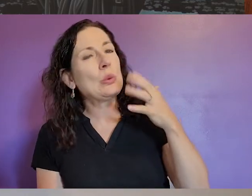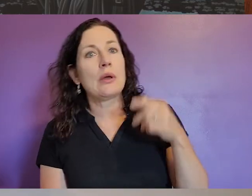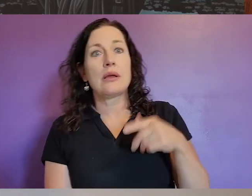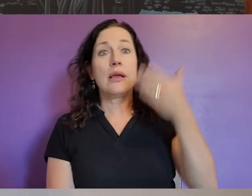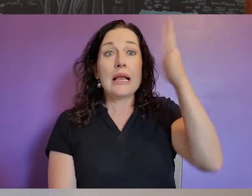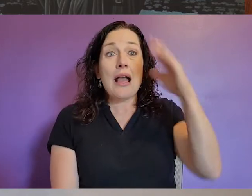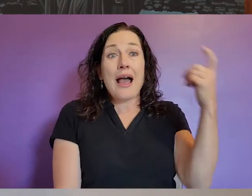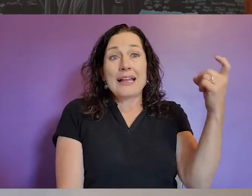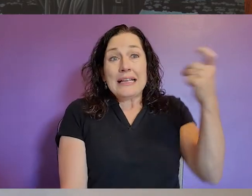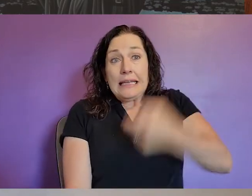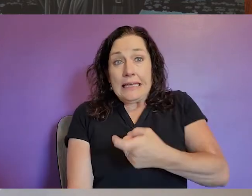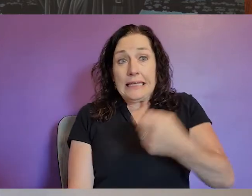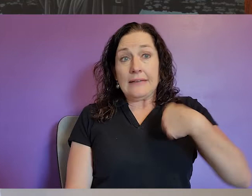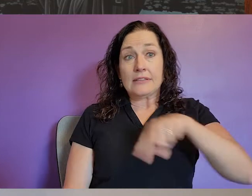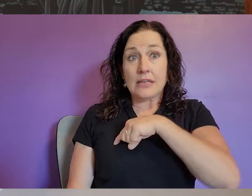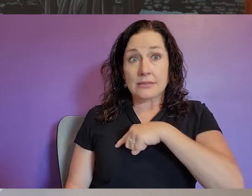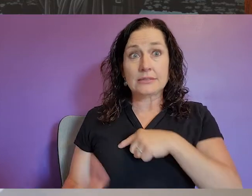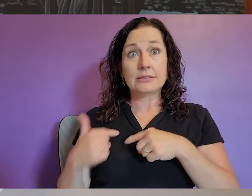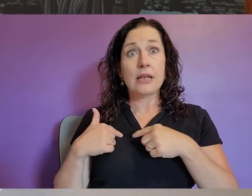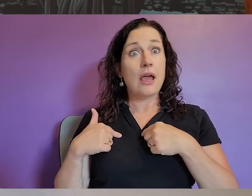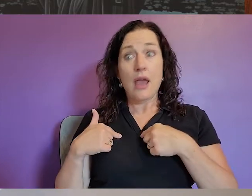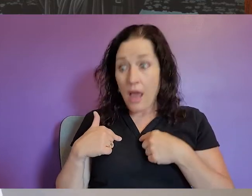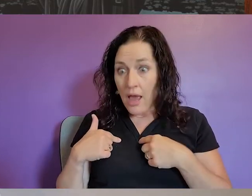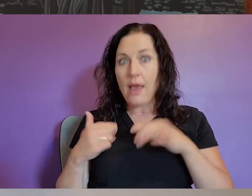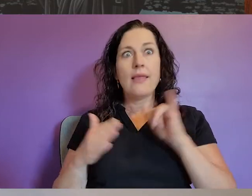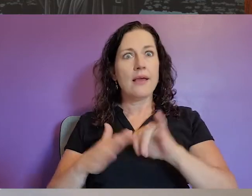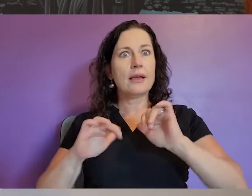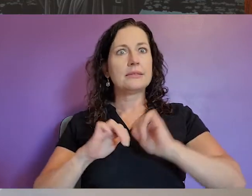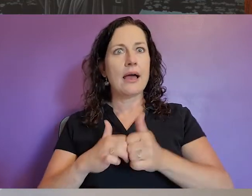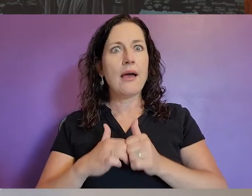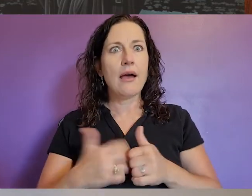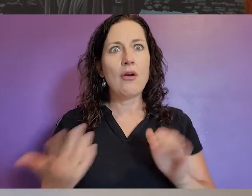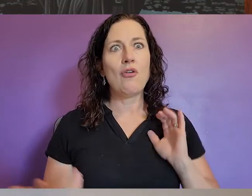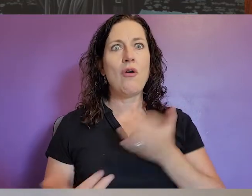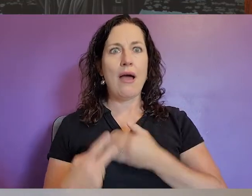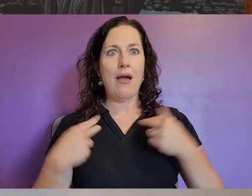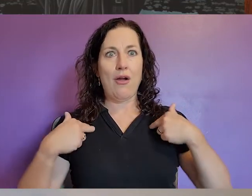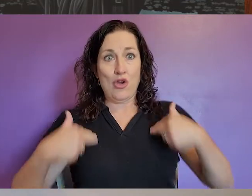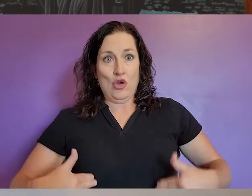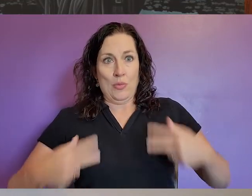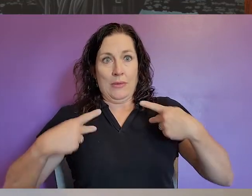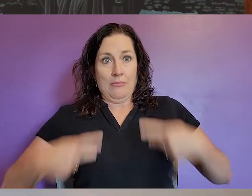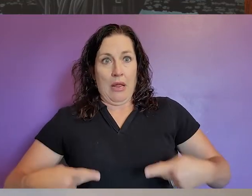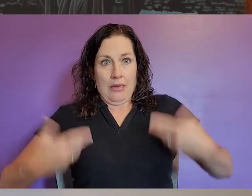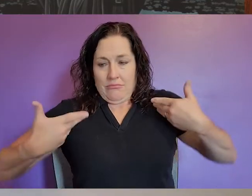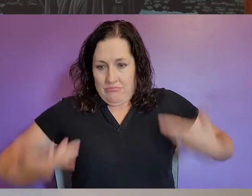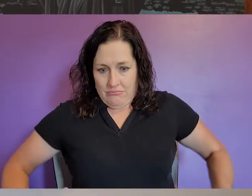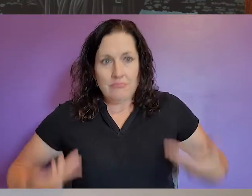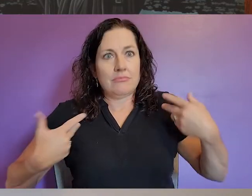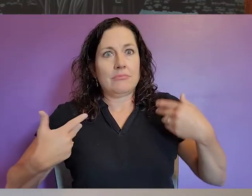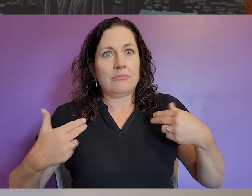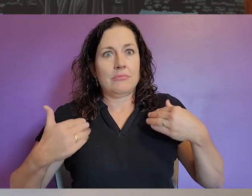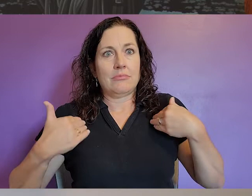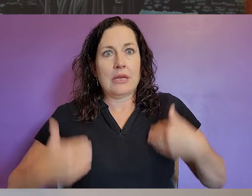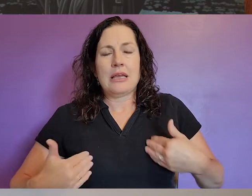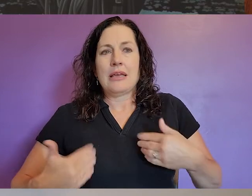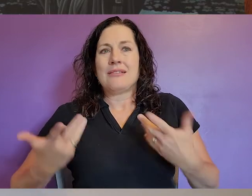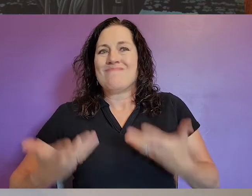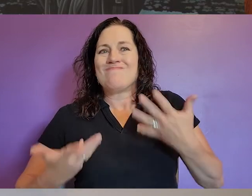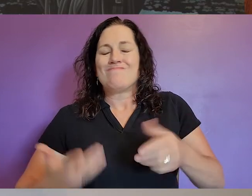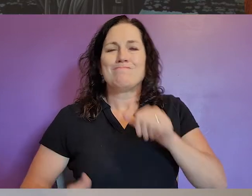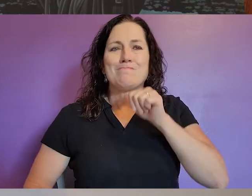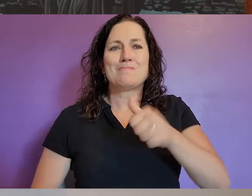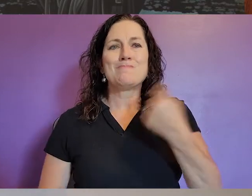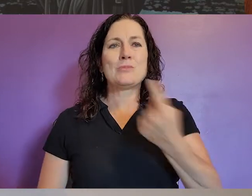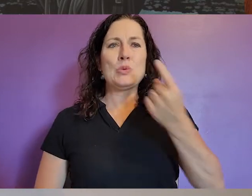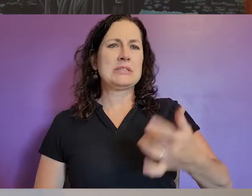say, imagine this, God gives us a means by which we, in our human frailty, we might